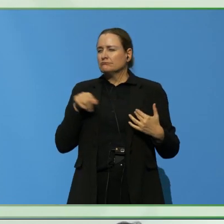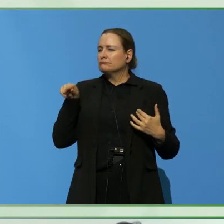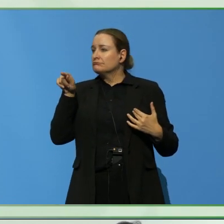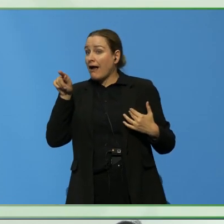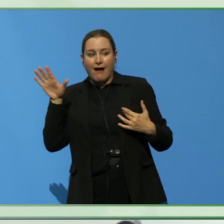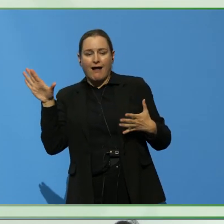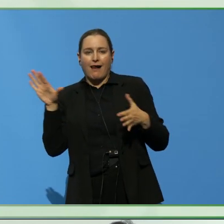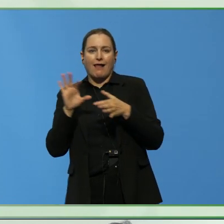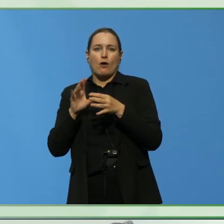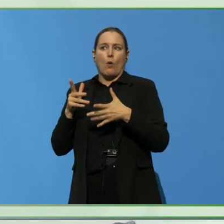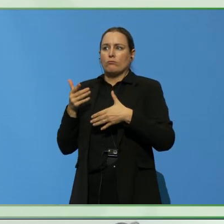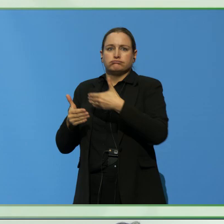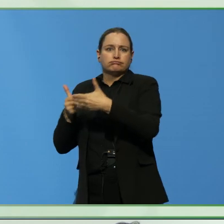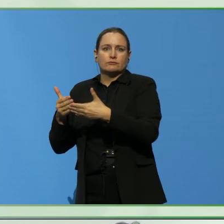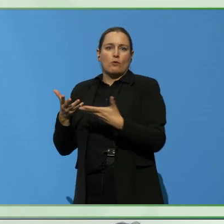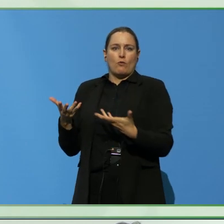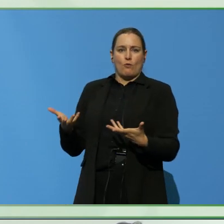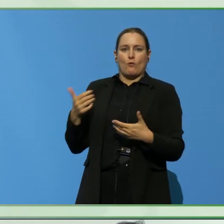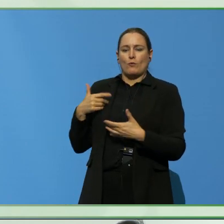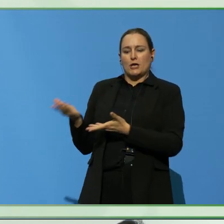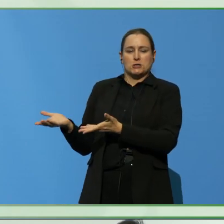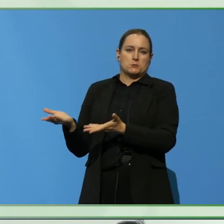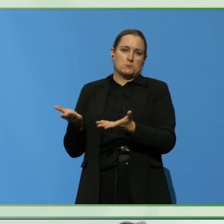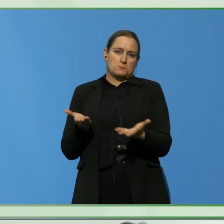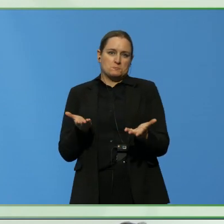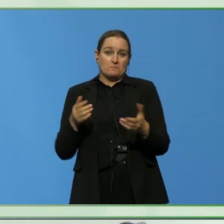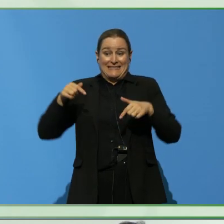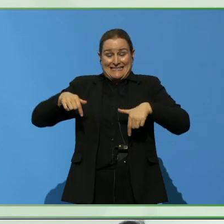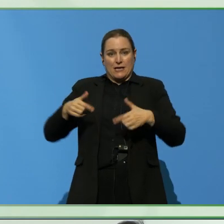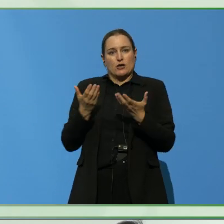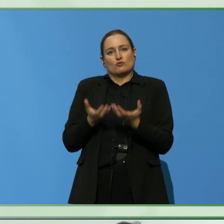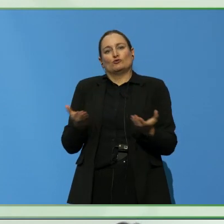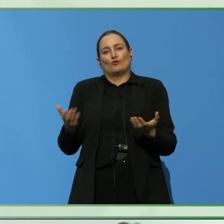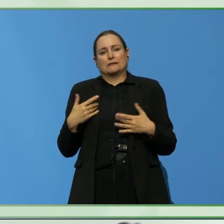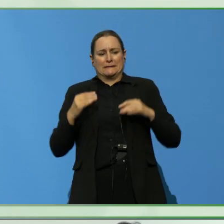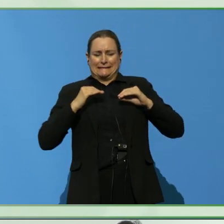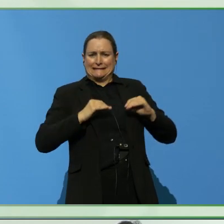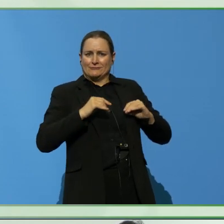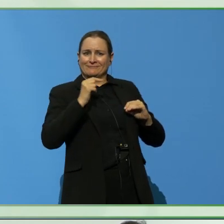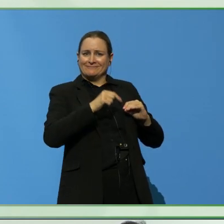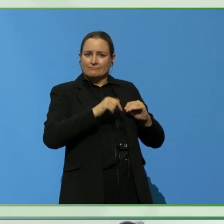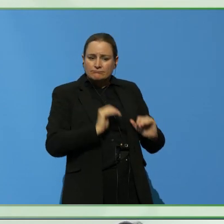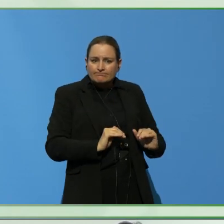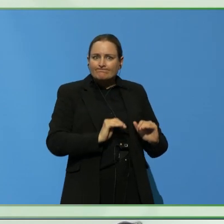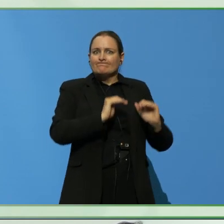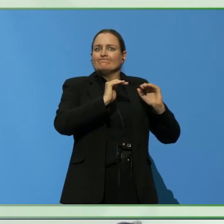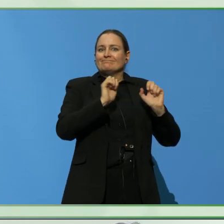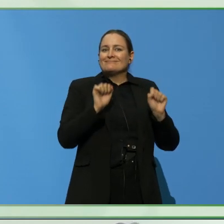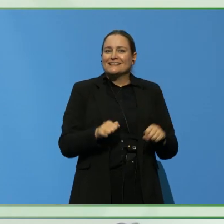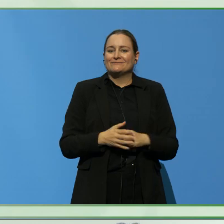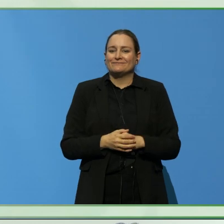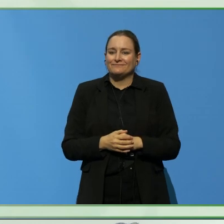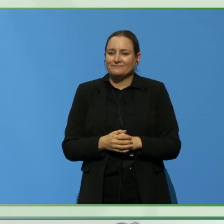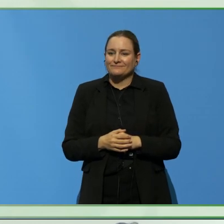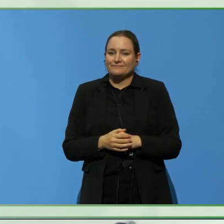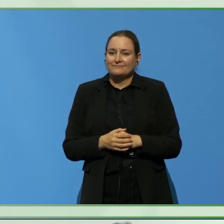credibility so that when we make an introduction to somebody, no matter where they are, more likely than not, they will at least have a call with you to try and learn